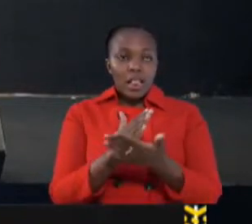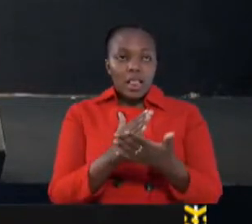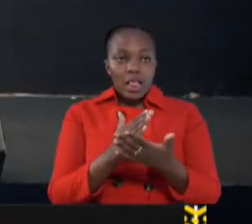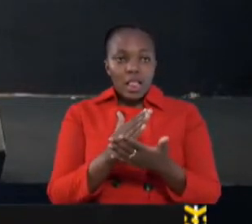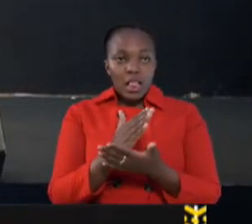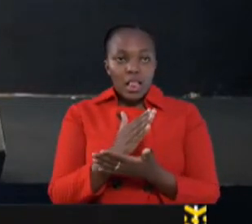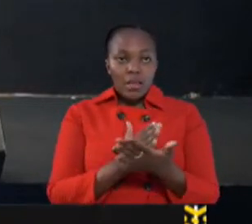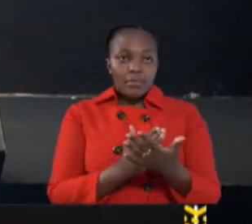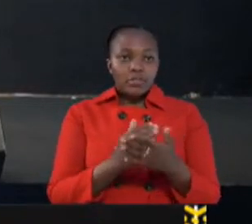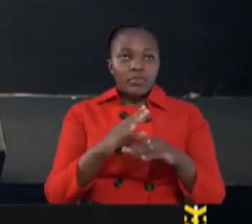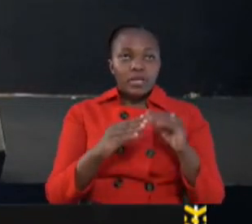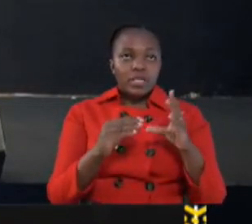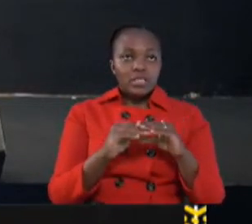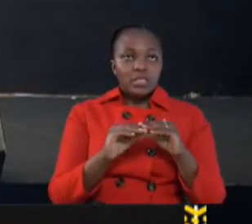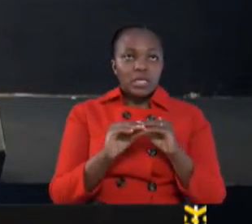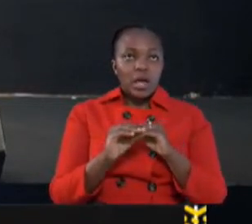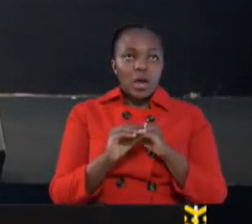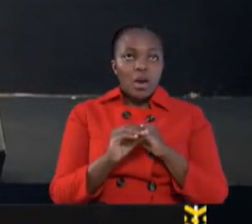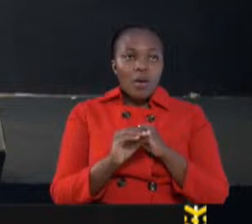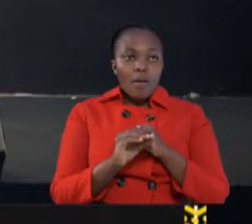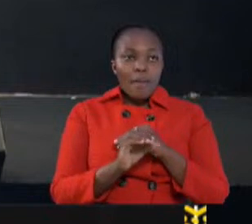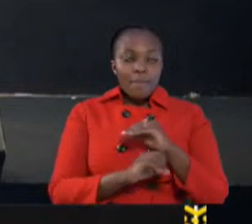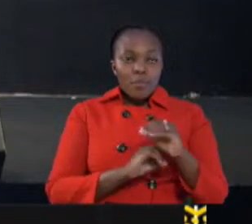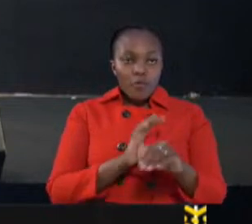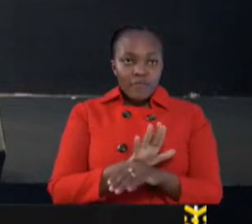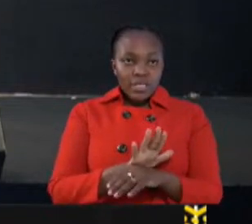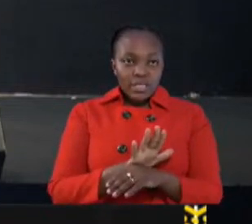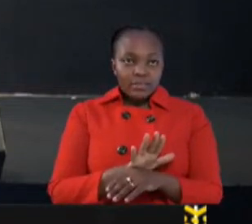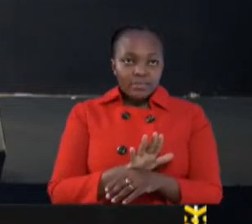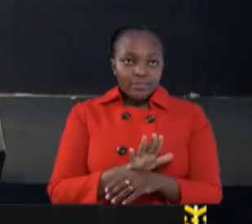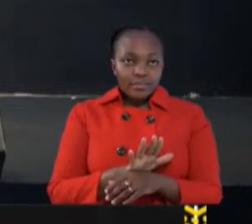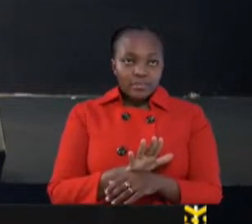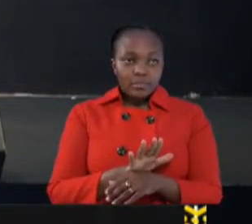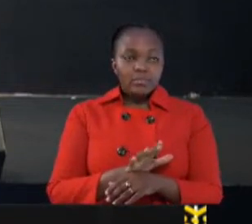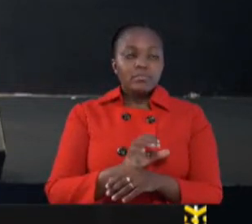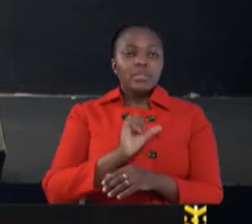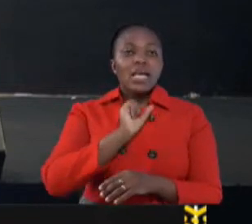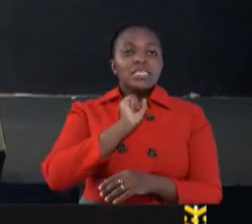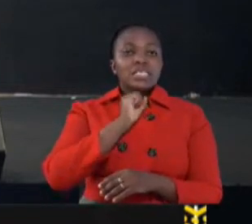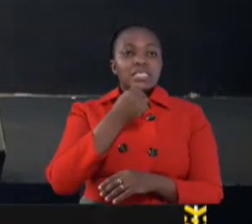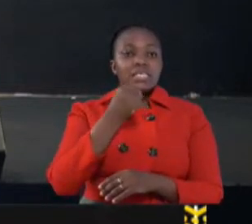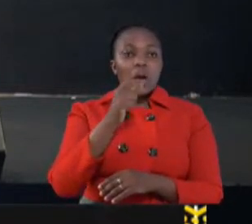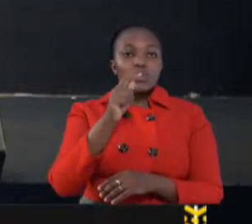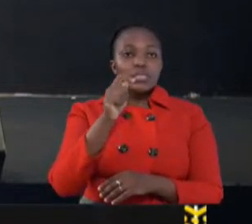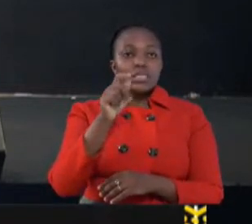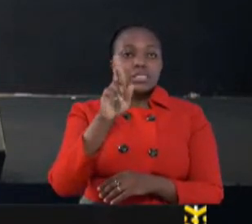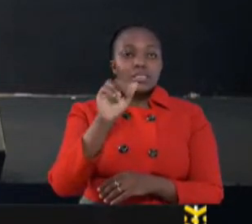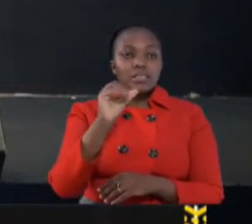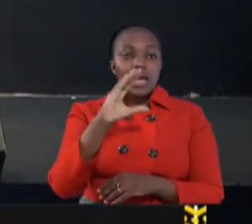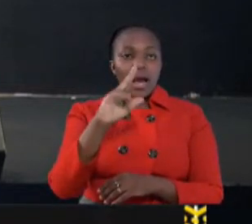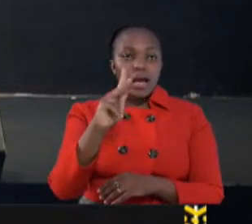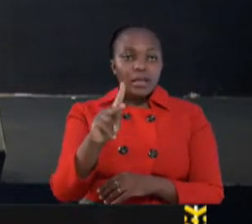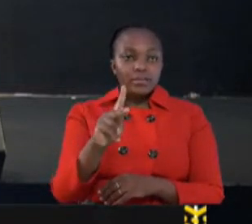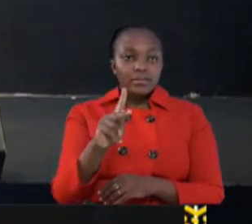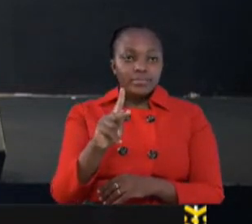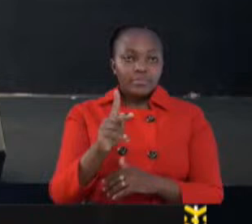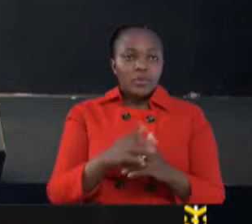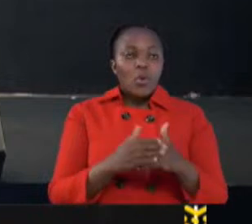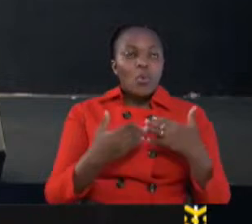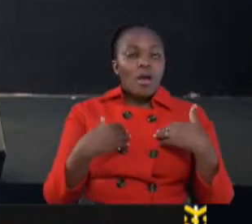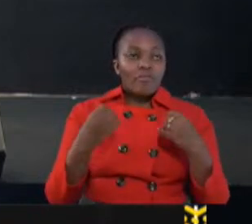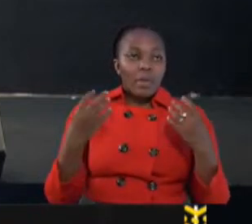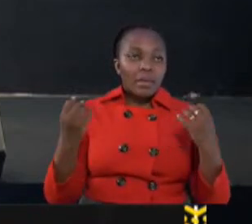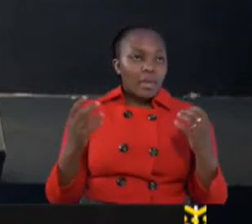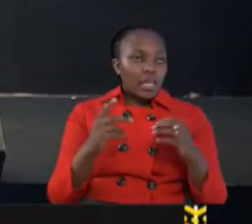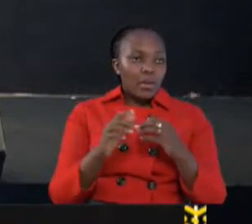creating films, which is the soundtrack, all right? There's several movies that their soundtracks embed you to the